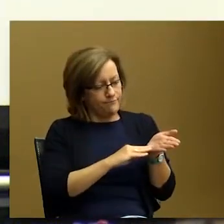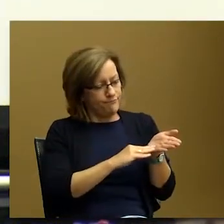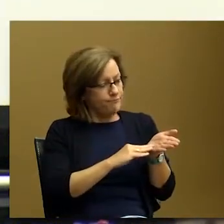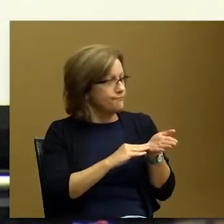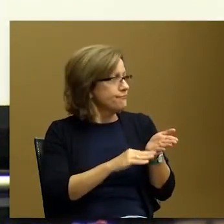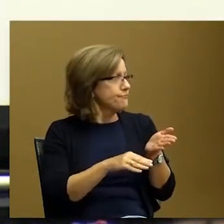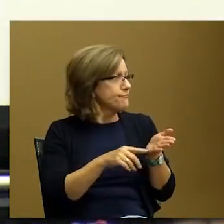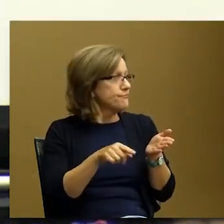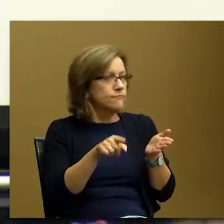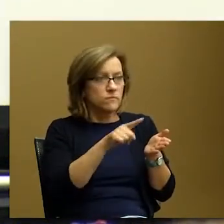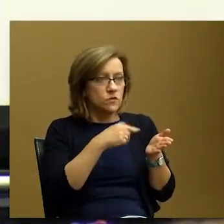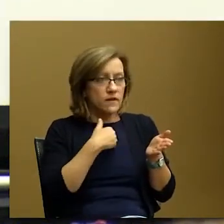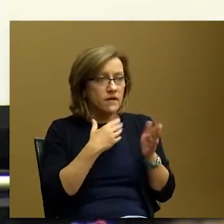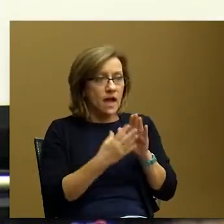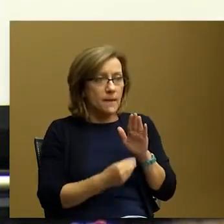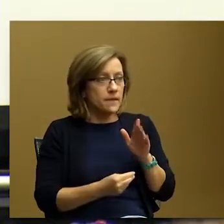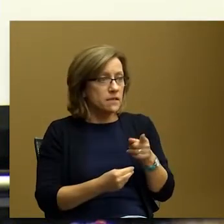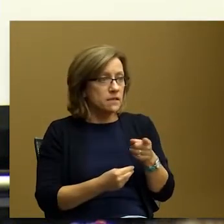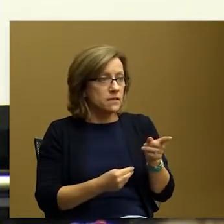You all have a copy?